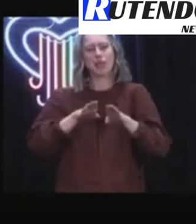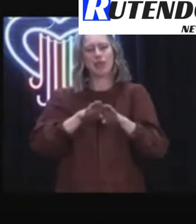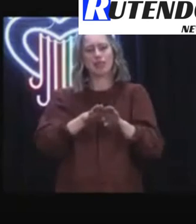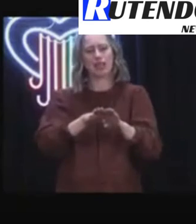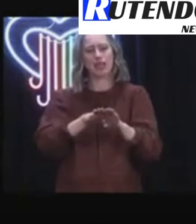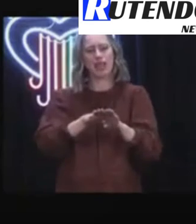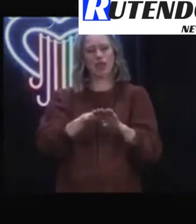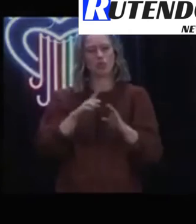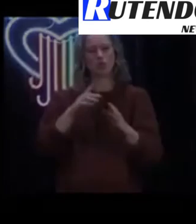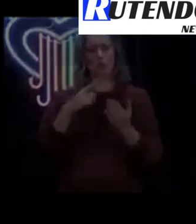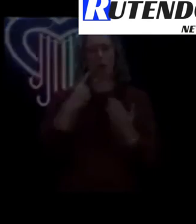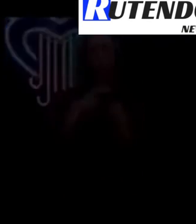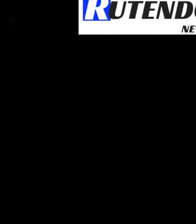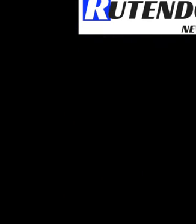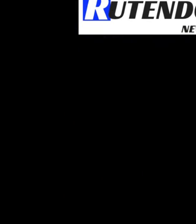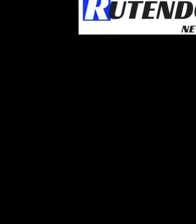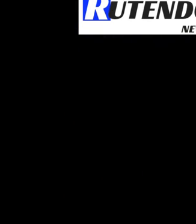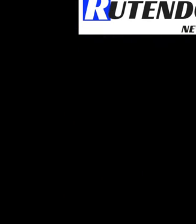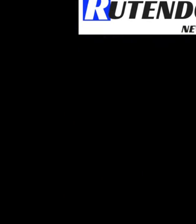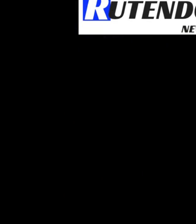based order. That will always be the case.